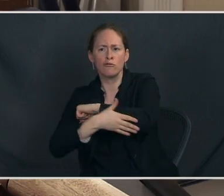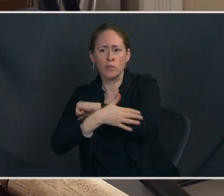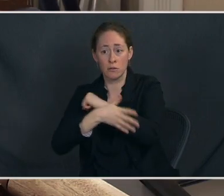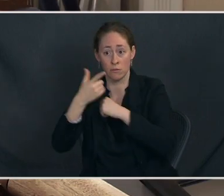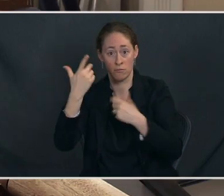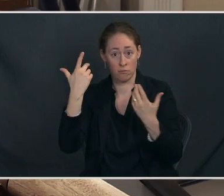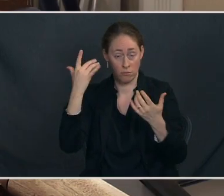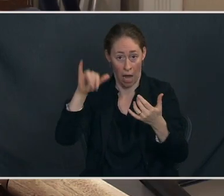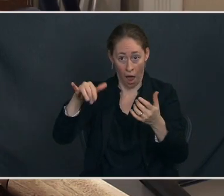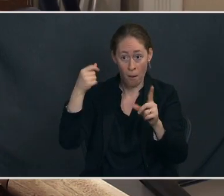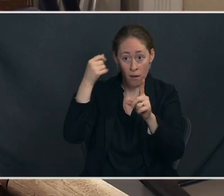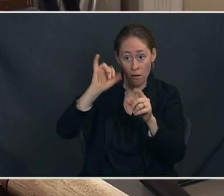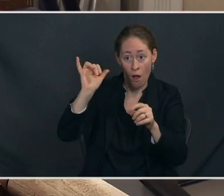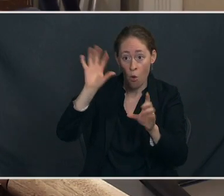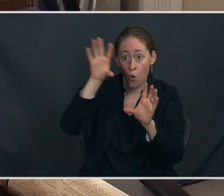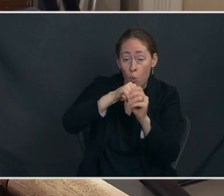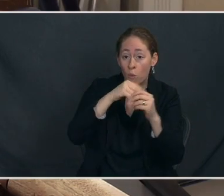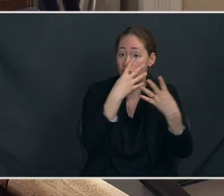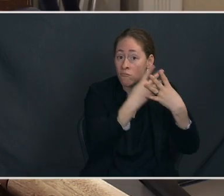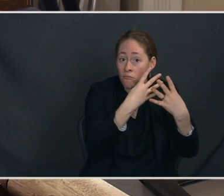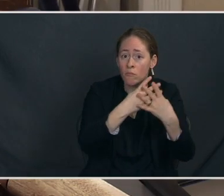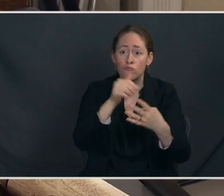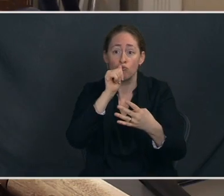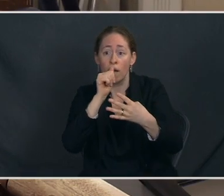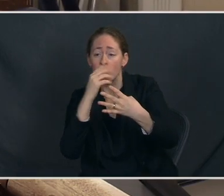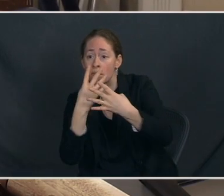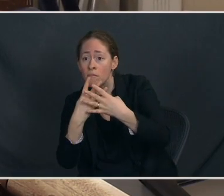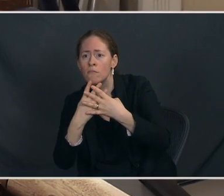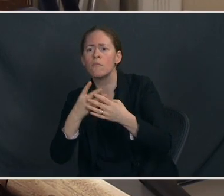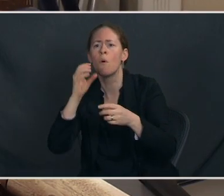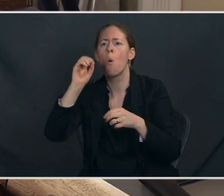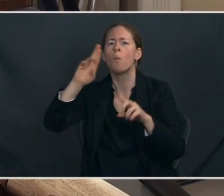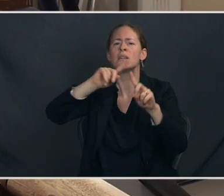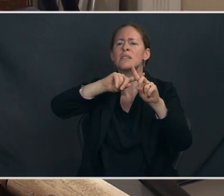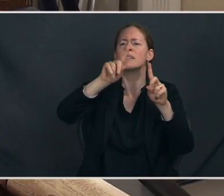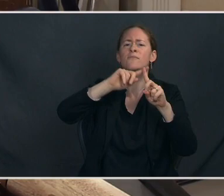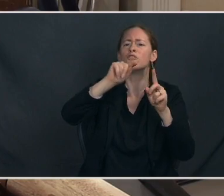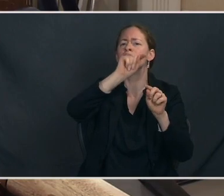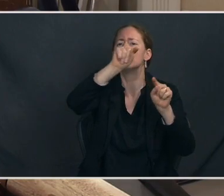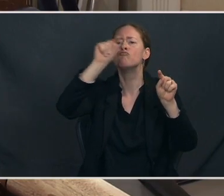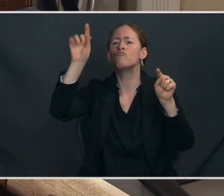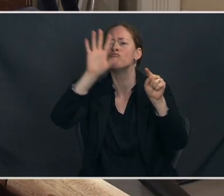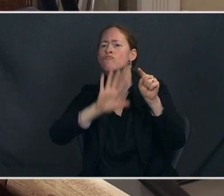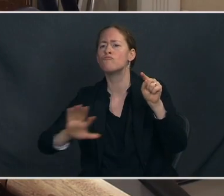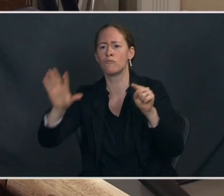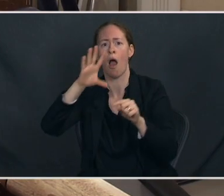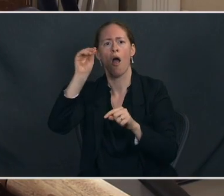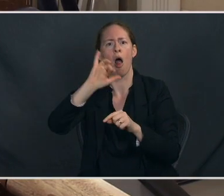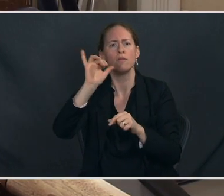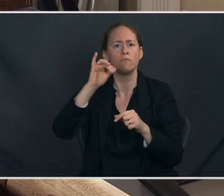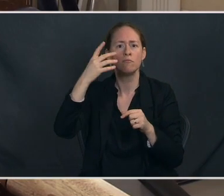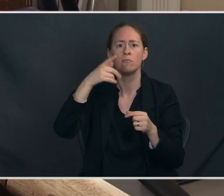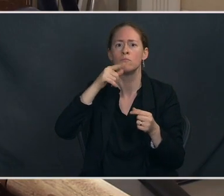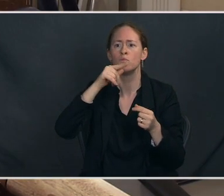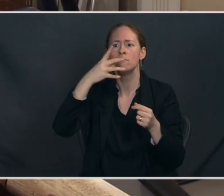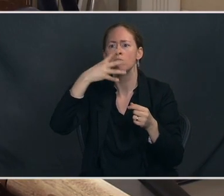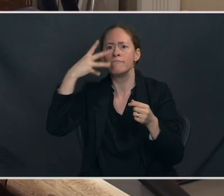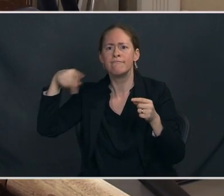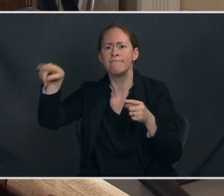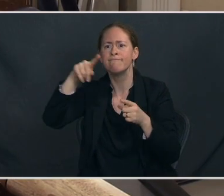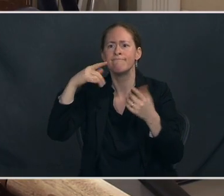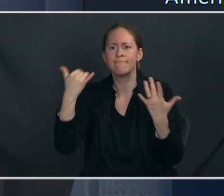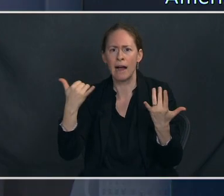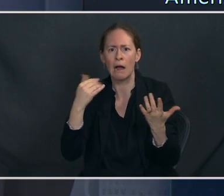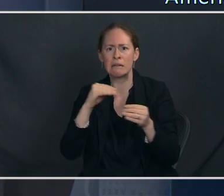private prisons housing immigrants, undocumented immigrants, tens of thousands of whom are facing deportation in privately run prisons right